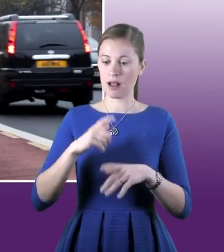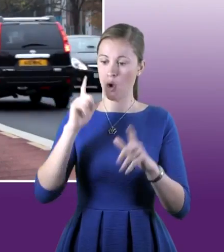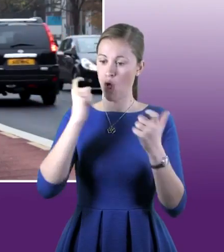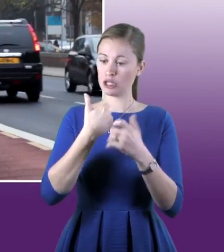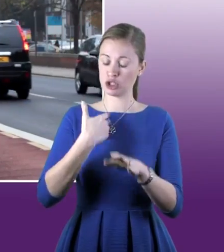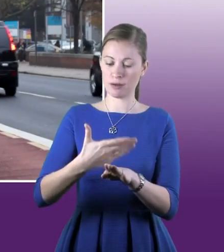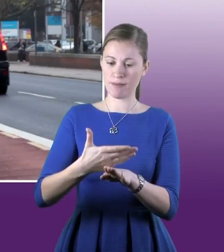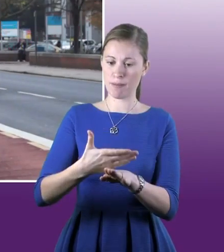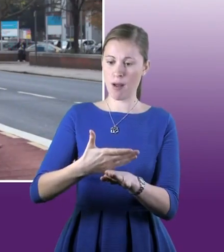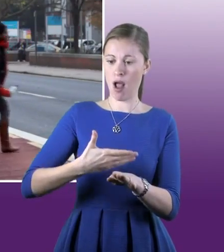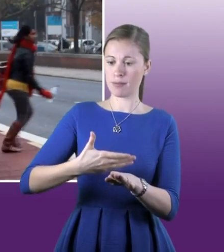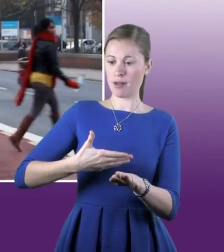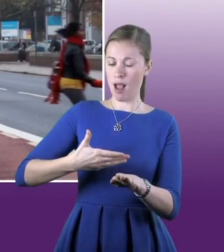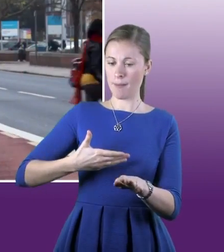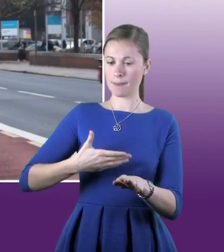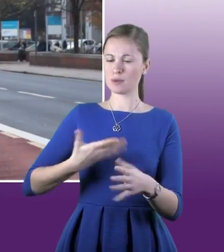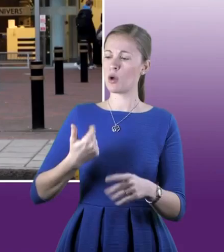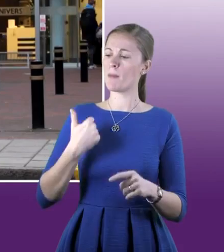wanted to have a chat.